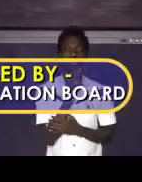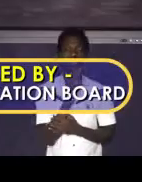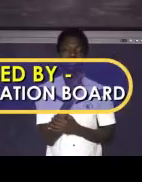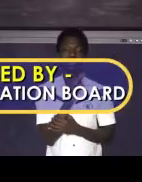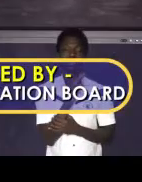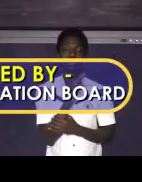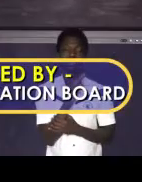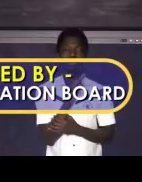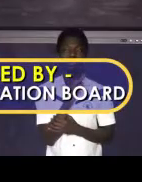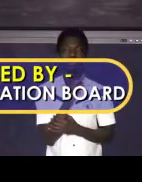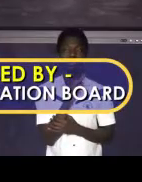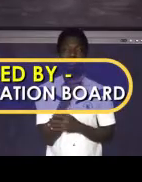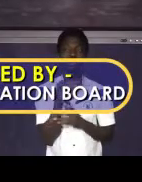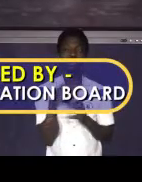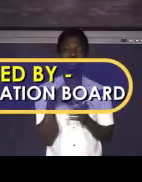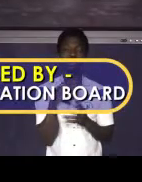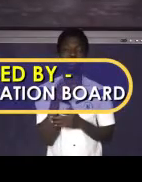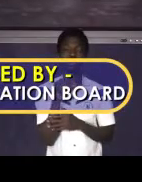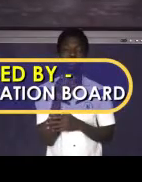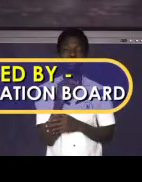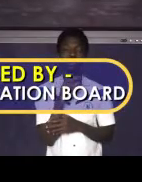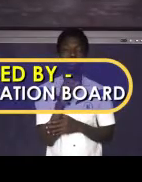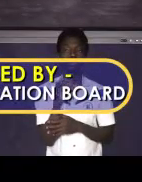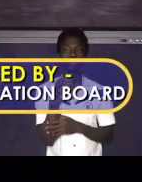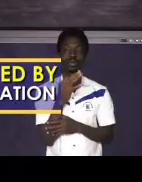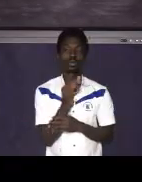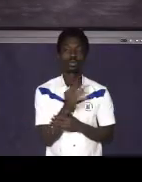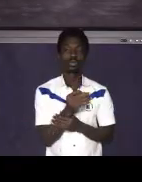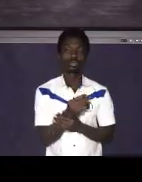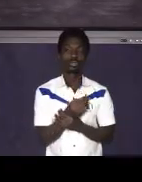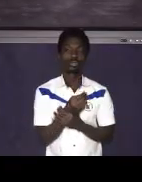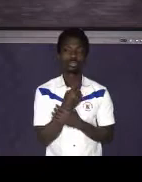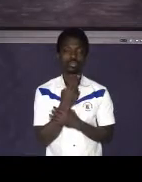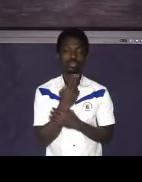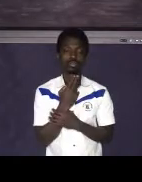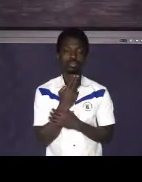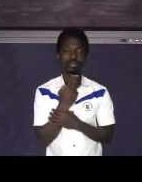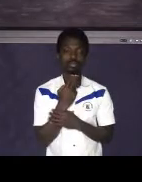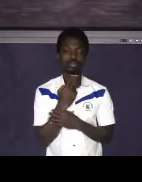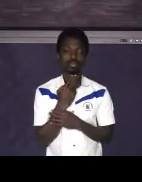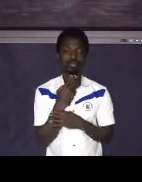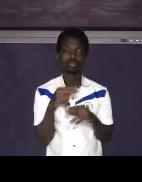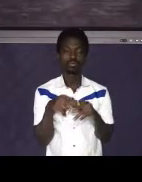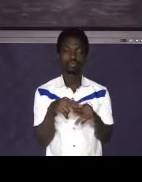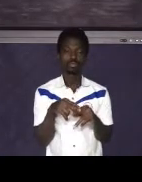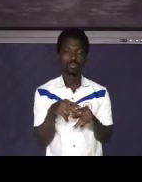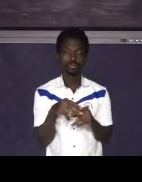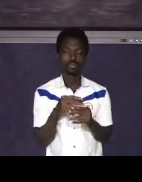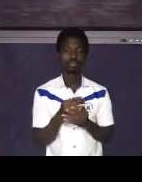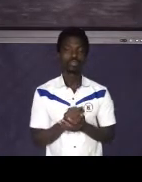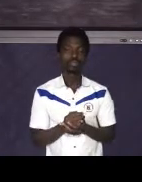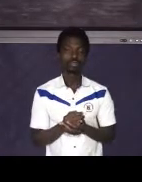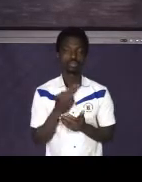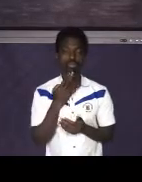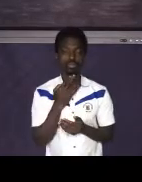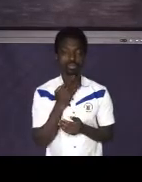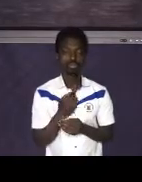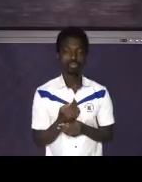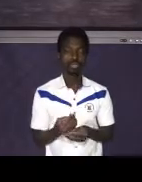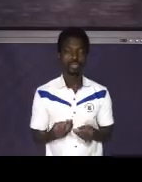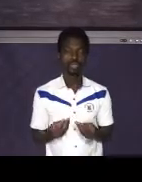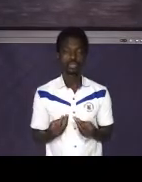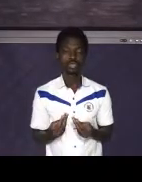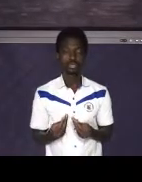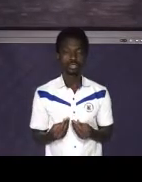A grain or pinch of salt, a pinch of sugar, a pinch of sand, a